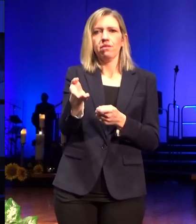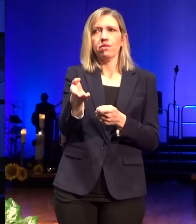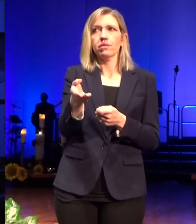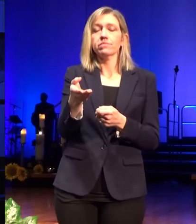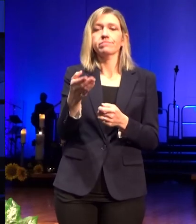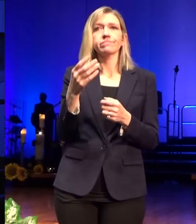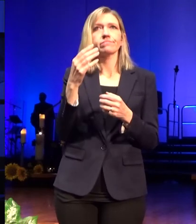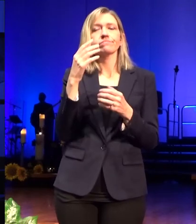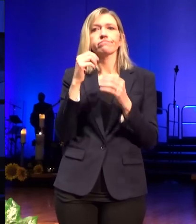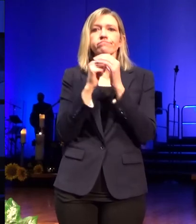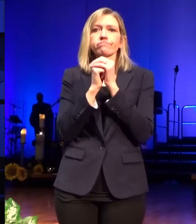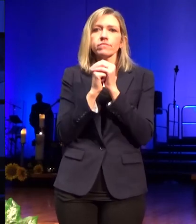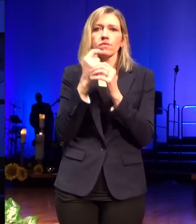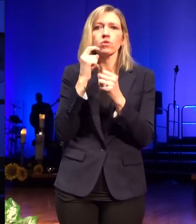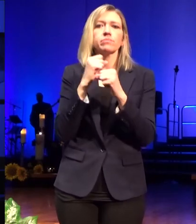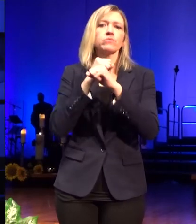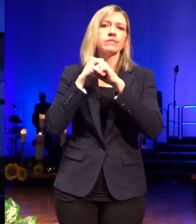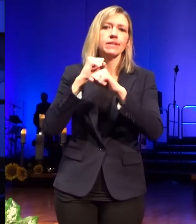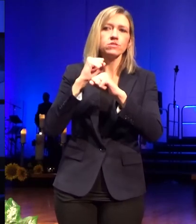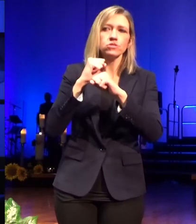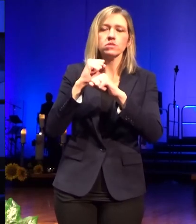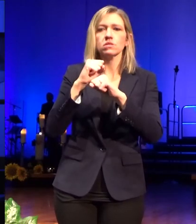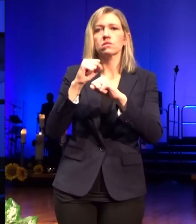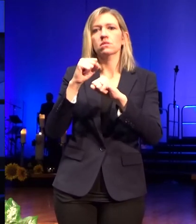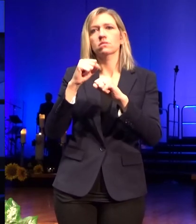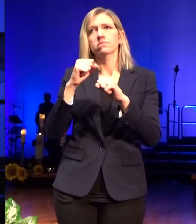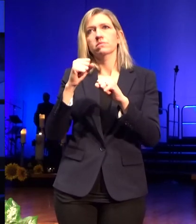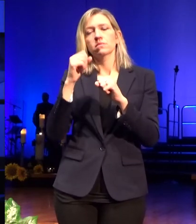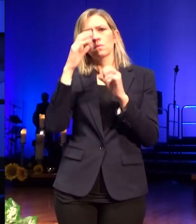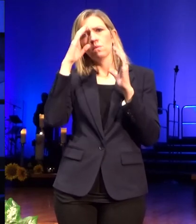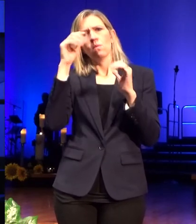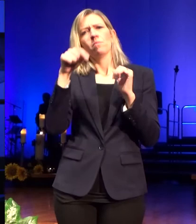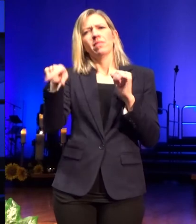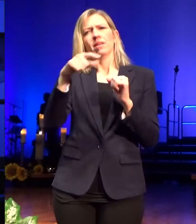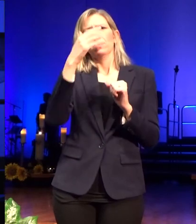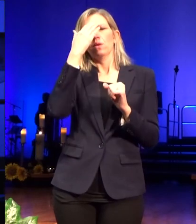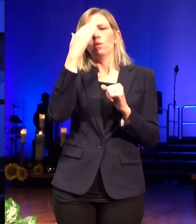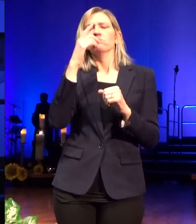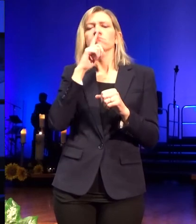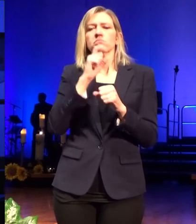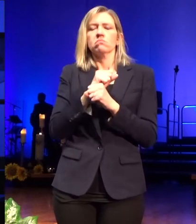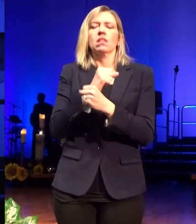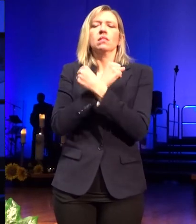May they be protected. May they know that they are loved.